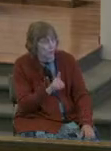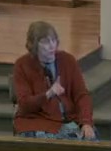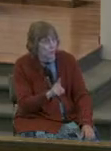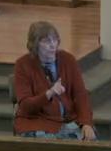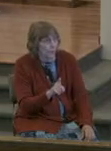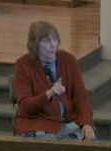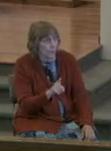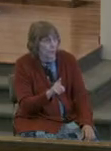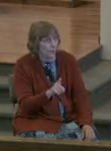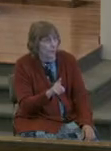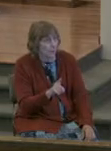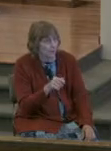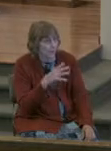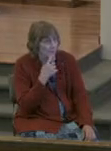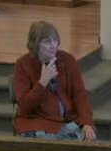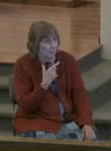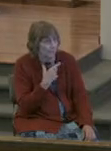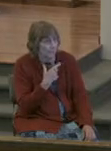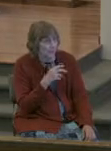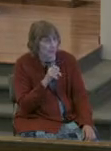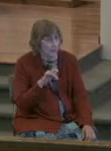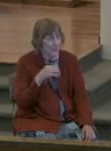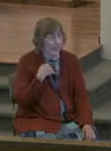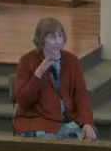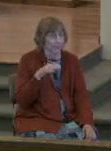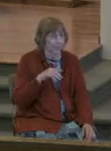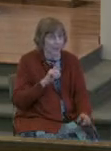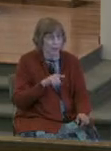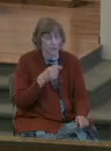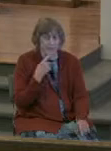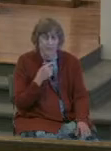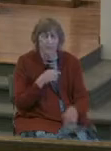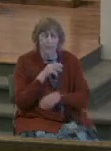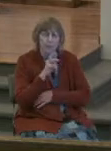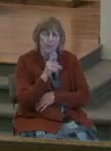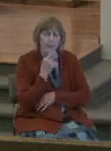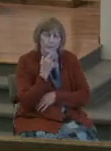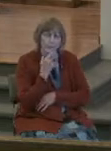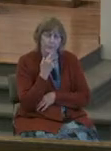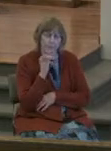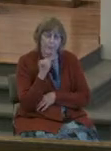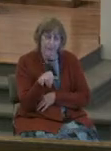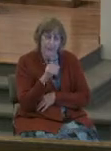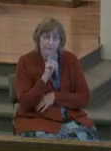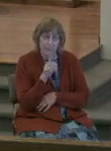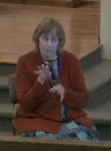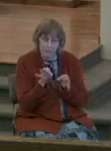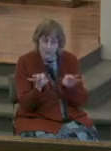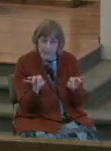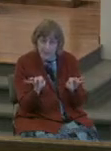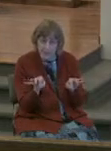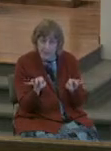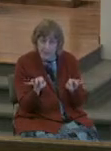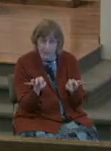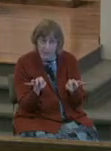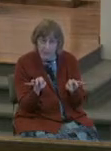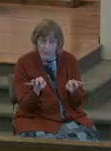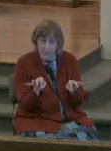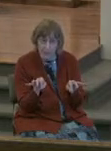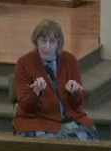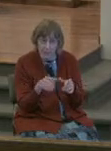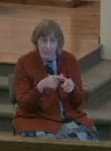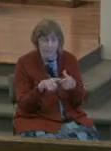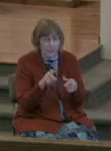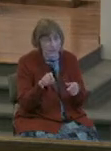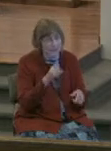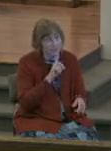truth. But Nick had a great answer for him. He said, well, for that to be a true statement, then there has to